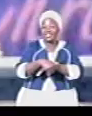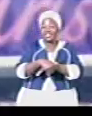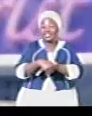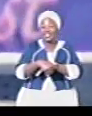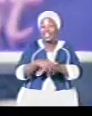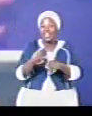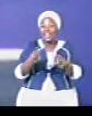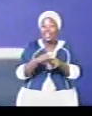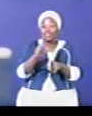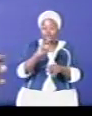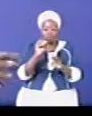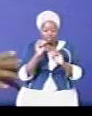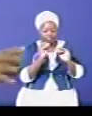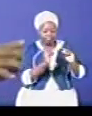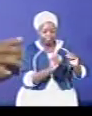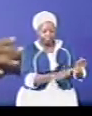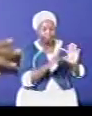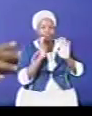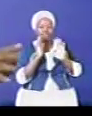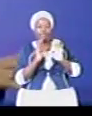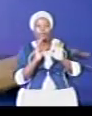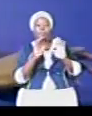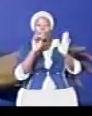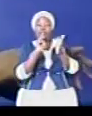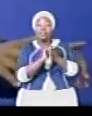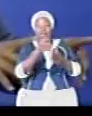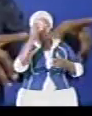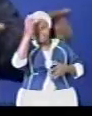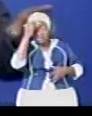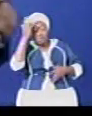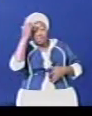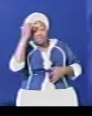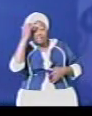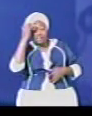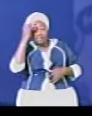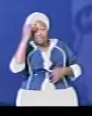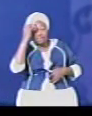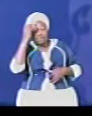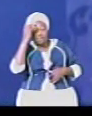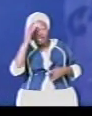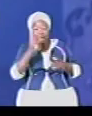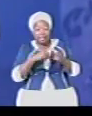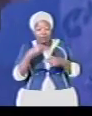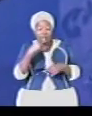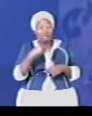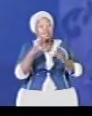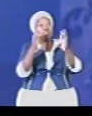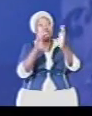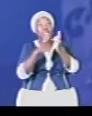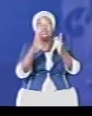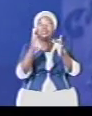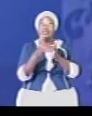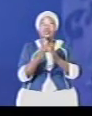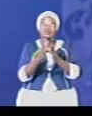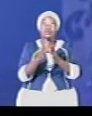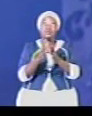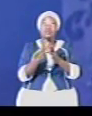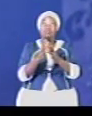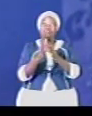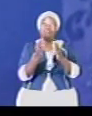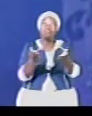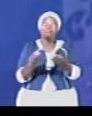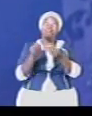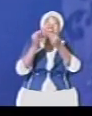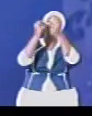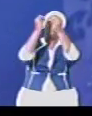drop that sickness and you say, Jesus, have it. I don't want